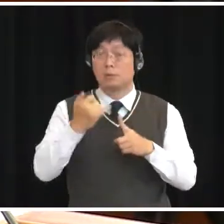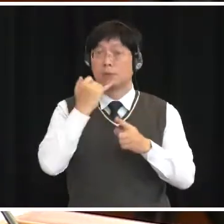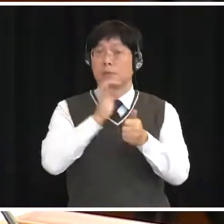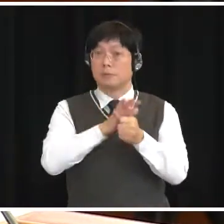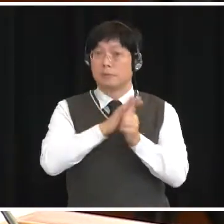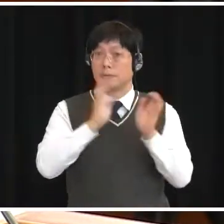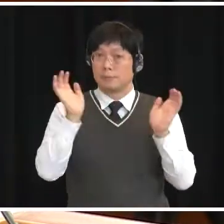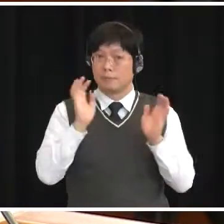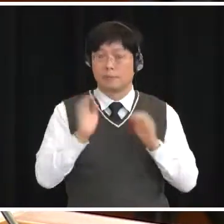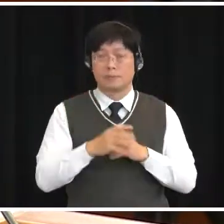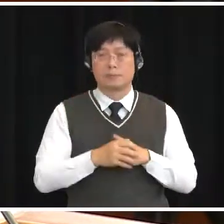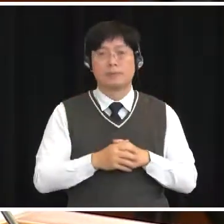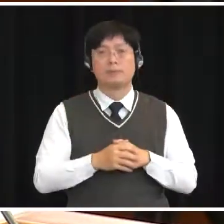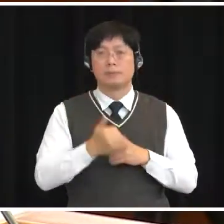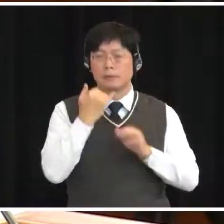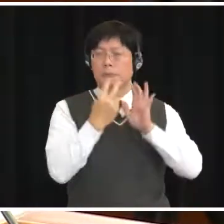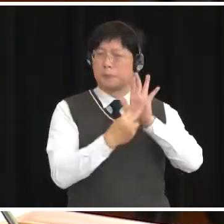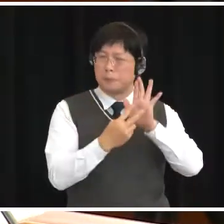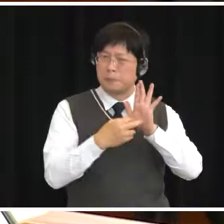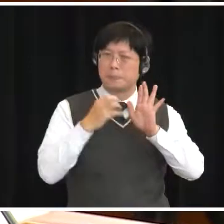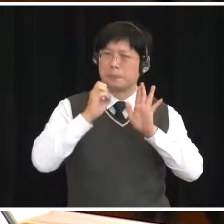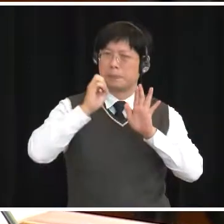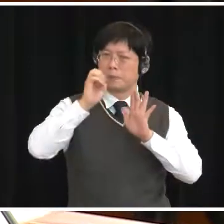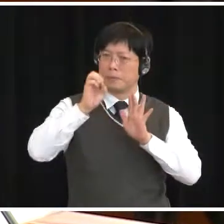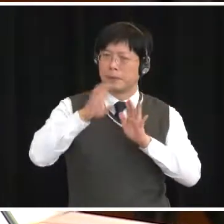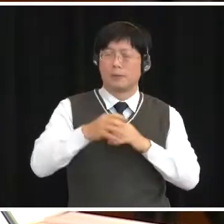a domestic violence case,